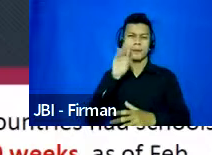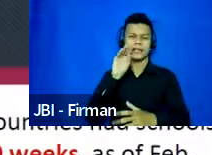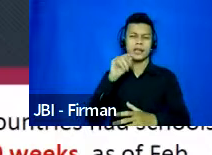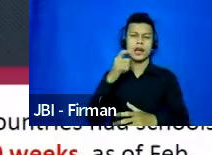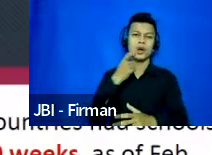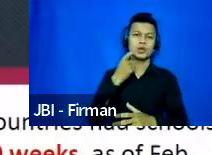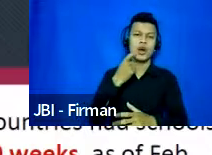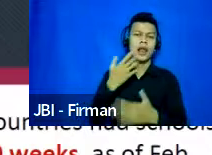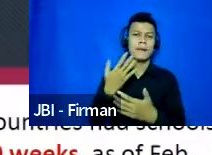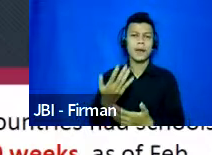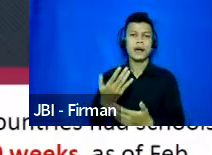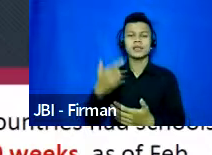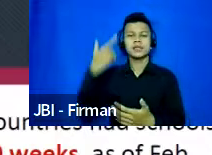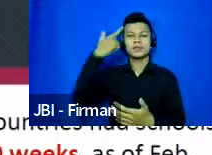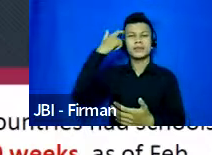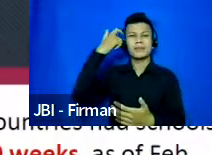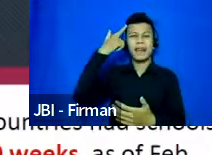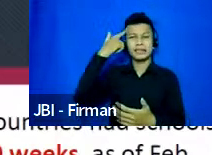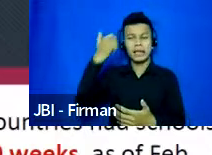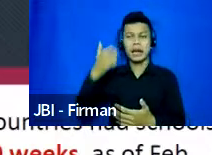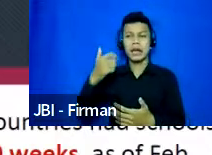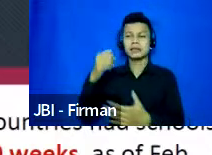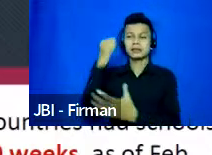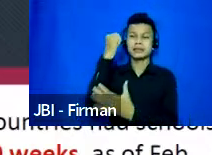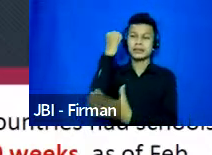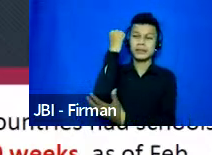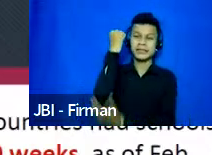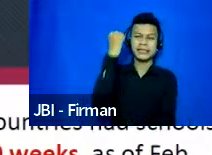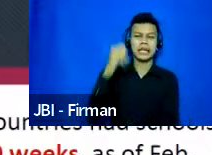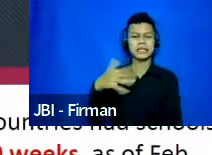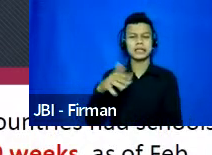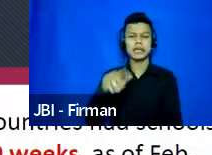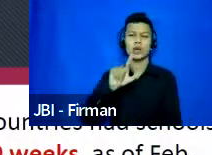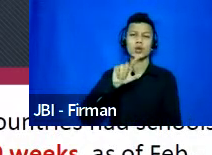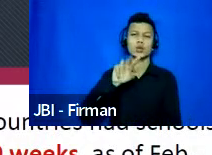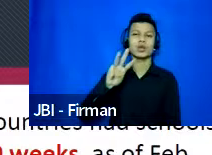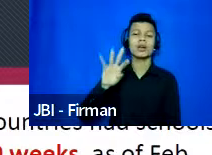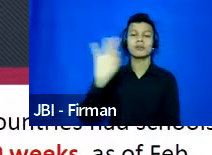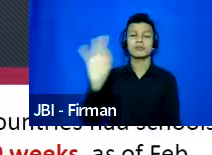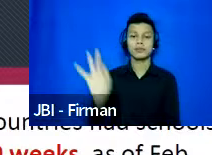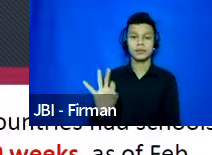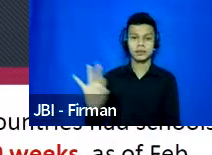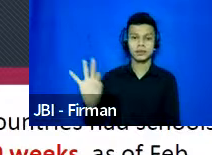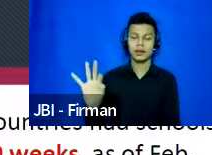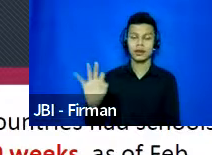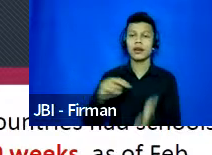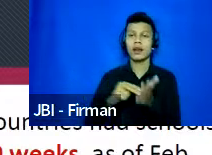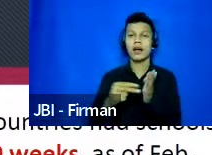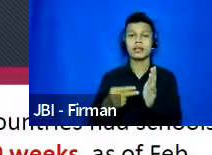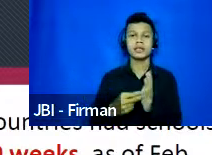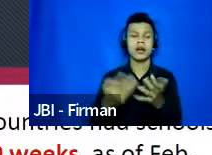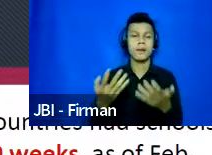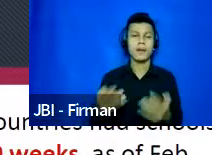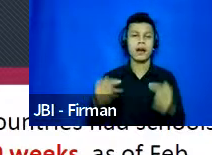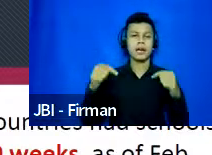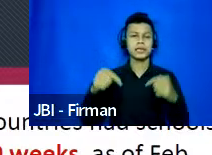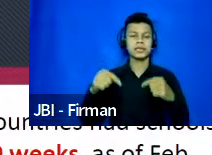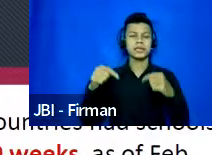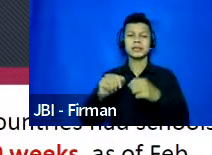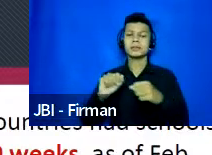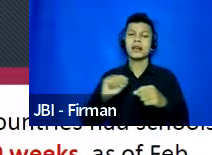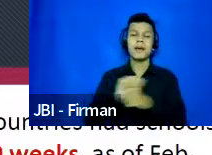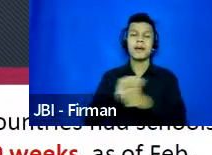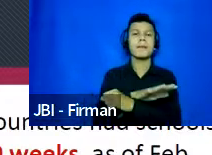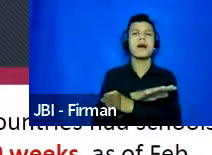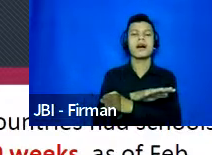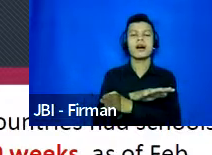rise to up to 70%. And so this will certainly impact greatly children in the East Asia